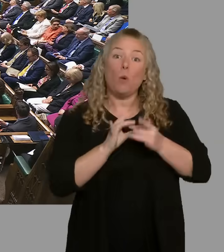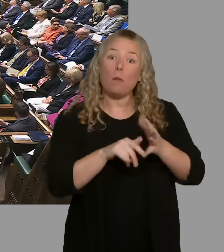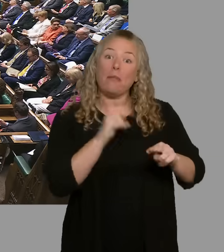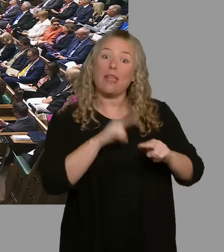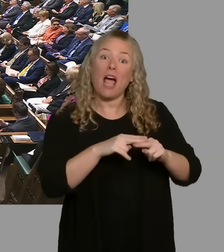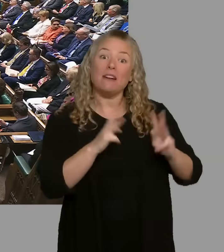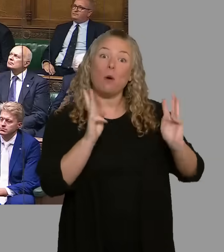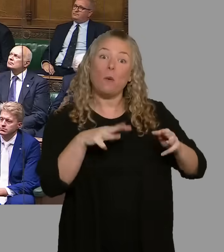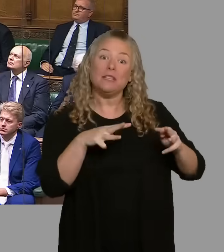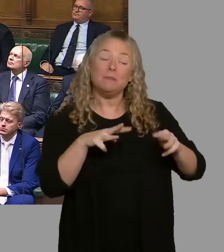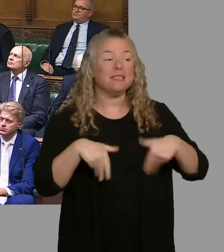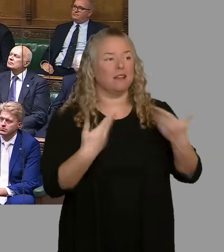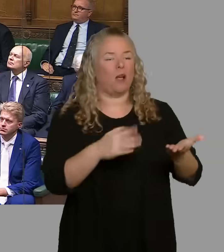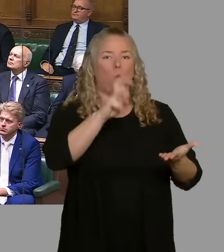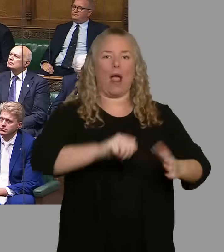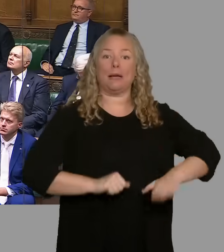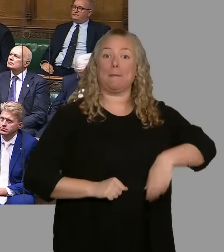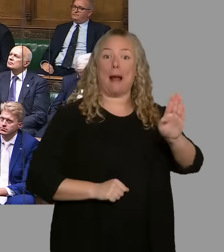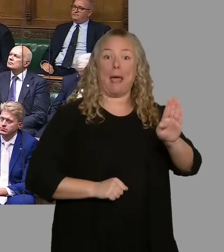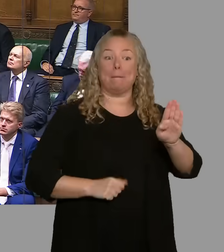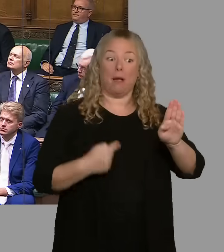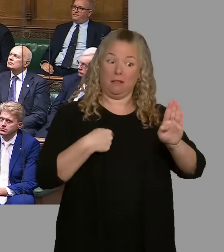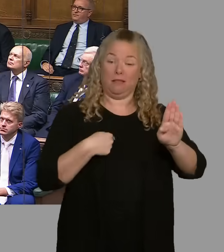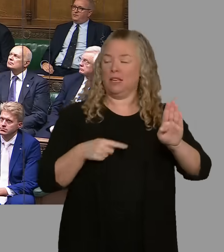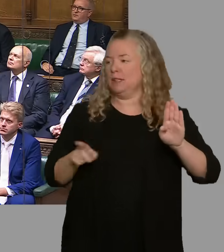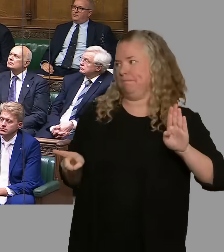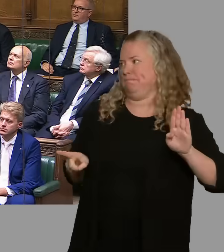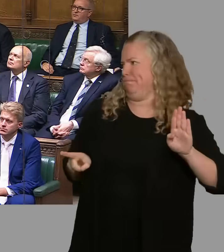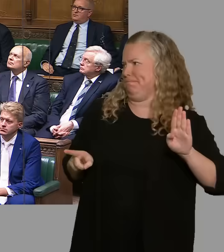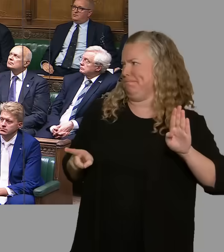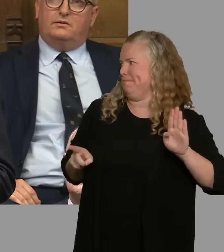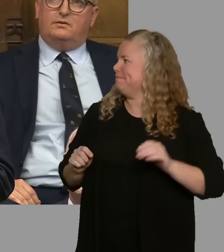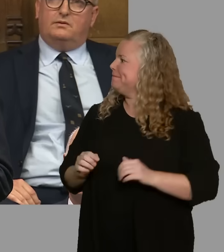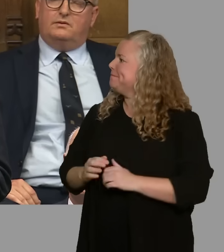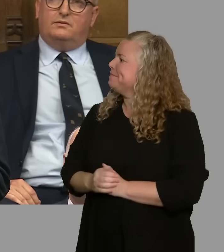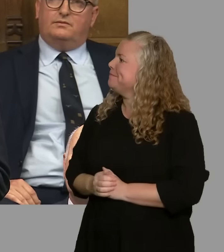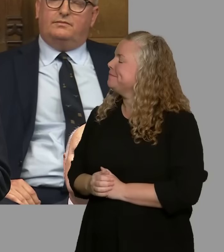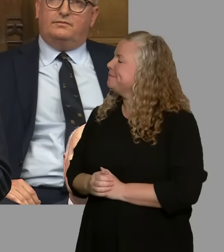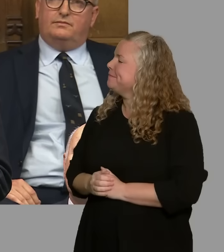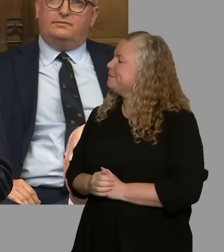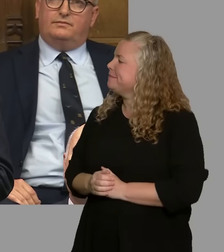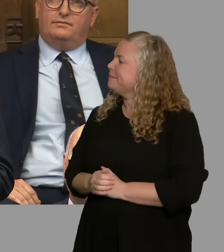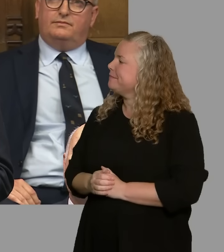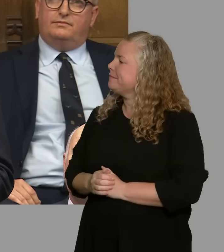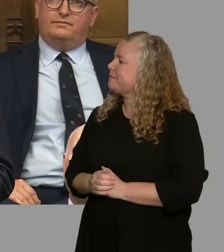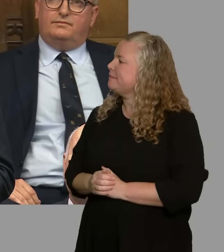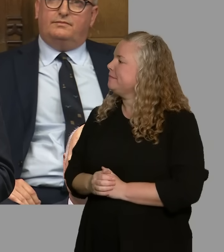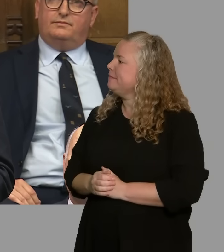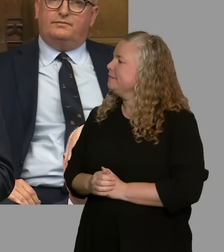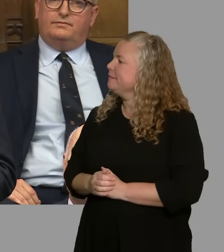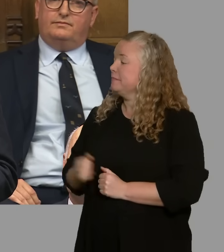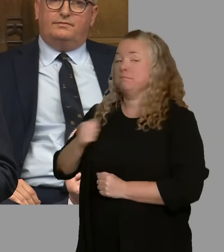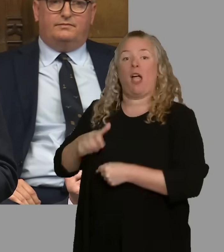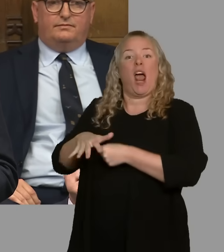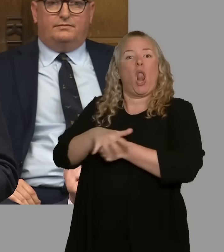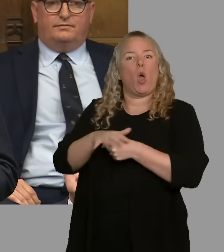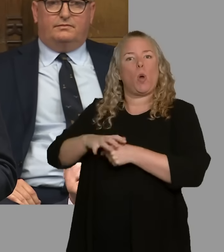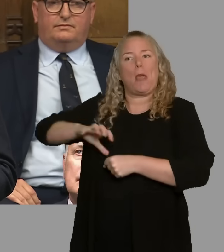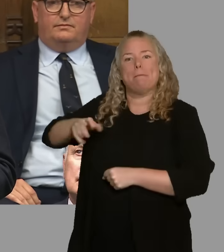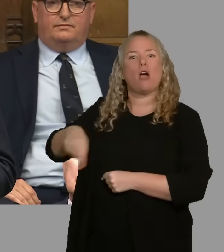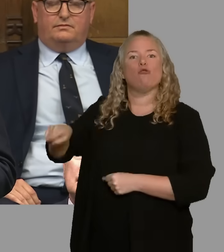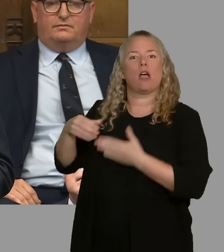tells me how much valuable police time is being wasted investigating trivial social media posts